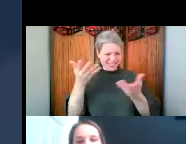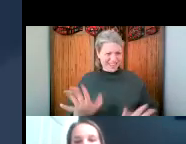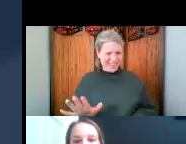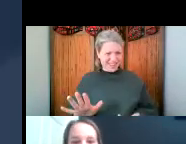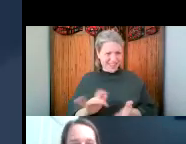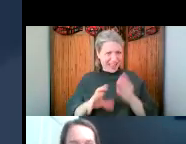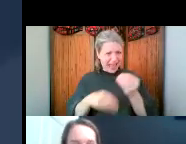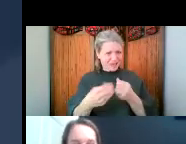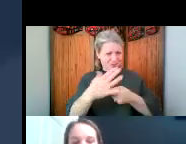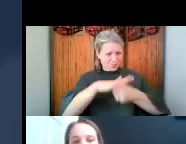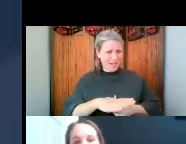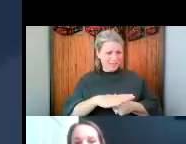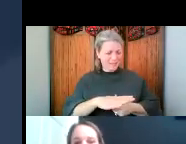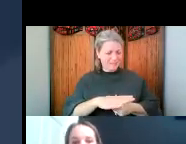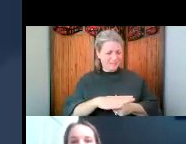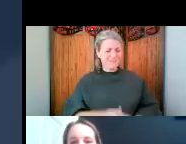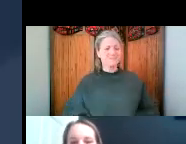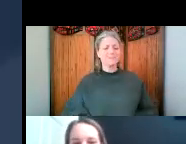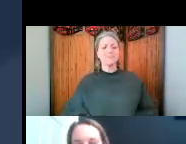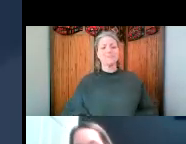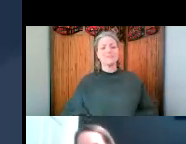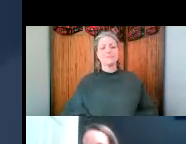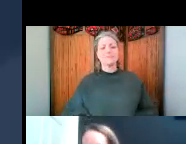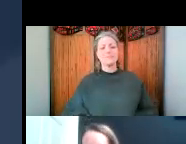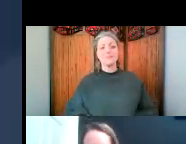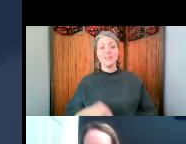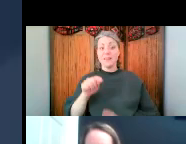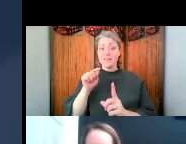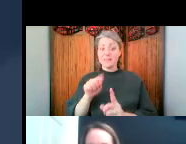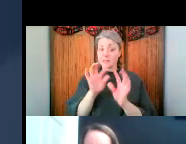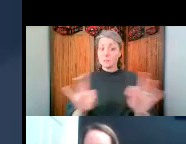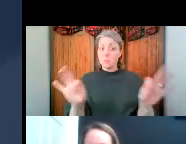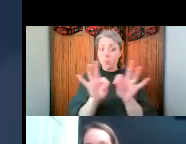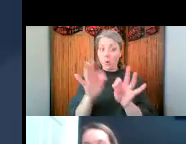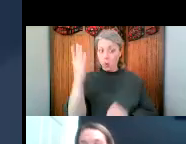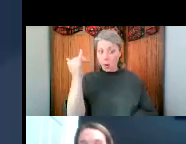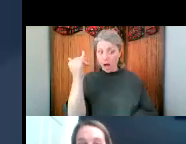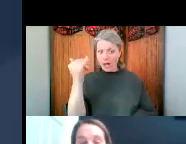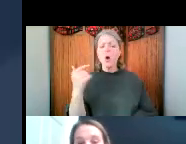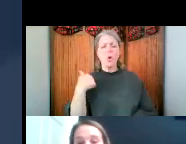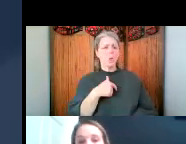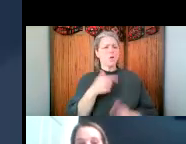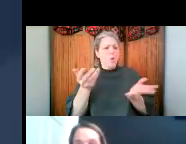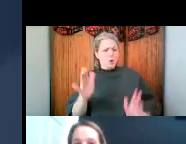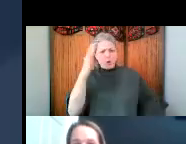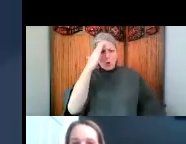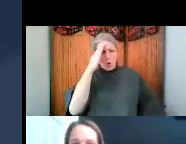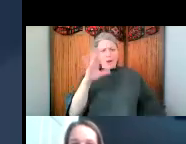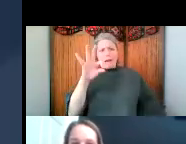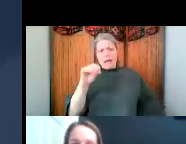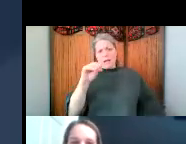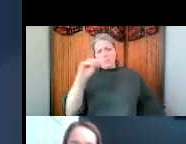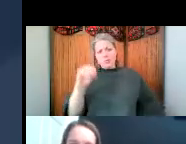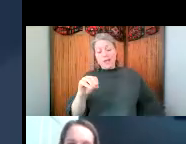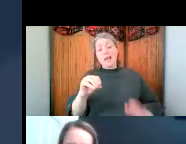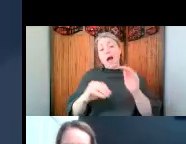So this is important because we know through our literature that 90%, and I've even read up to